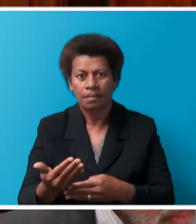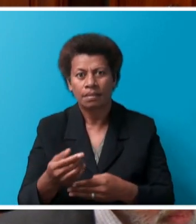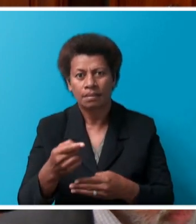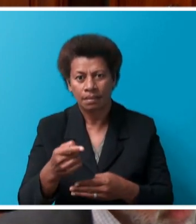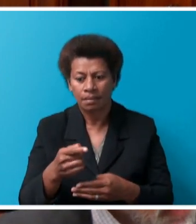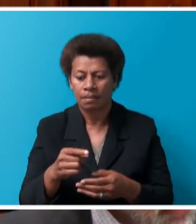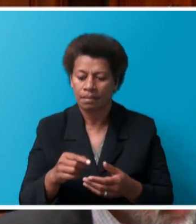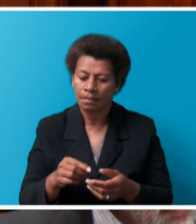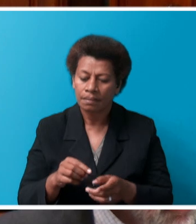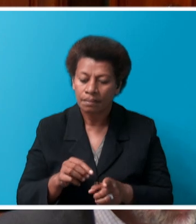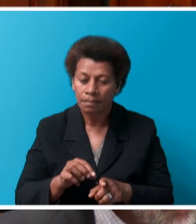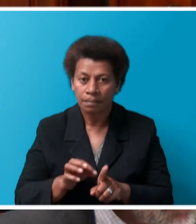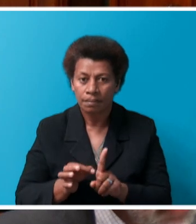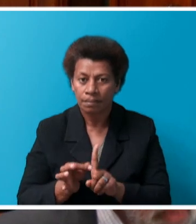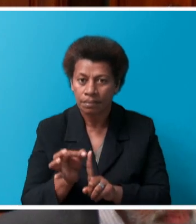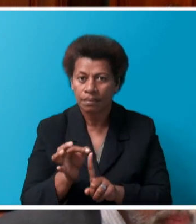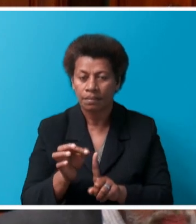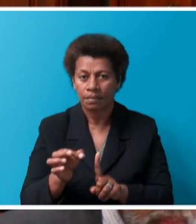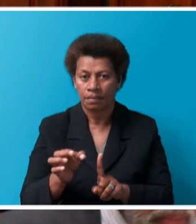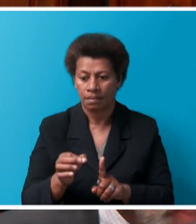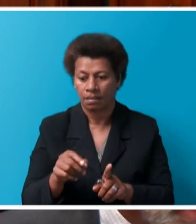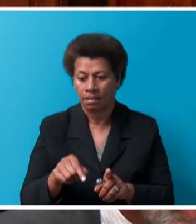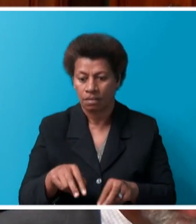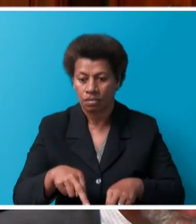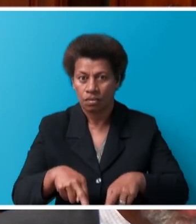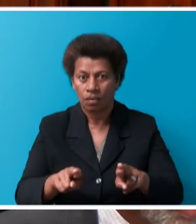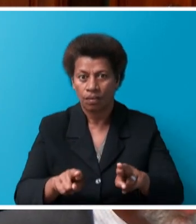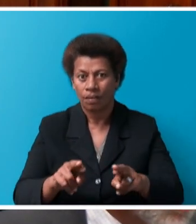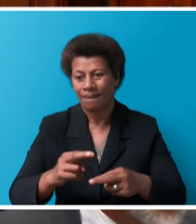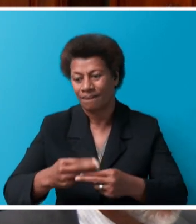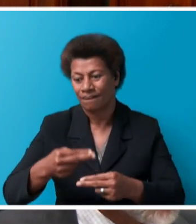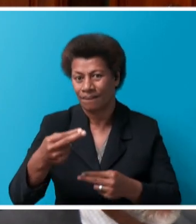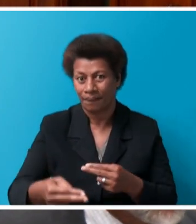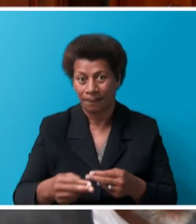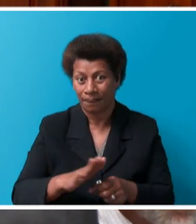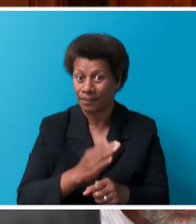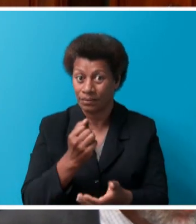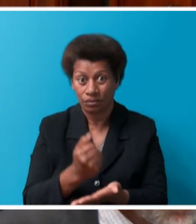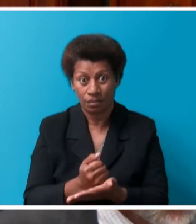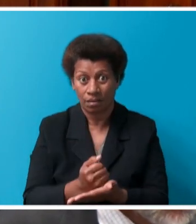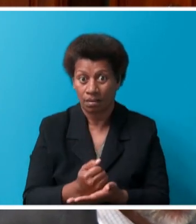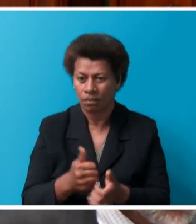upgrading farm infrastructure and ensuring better returns for our farmers.